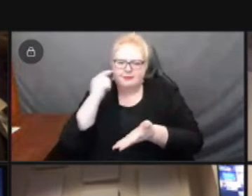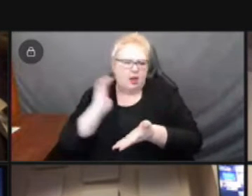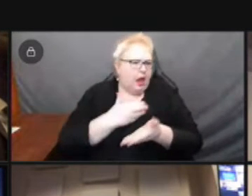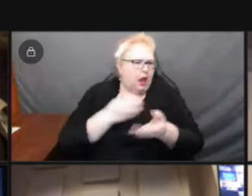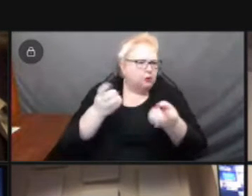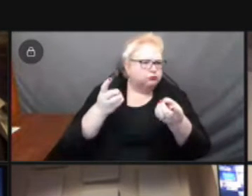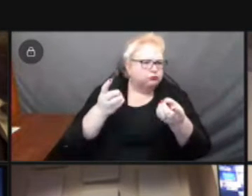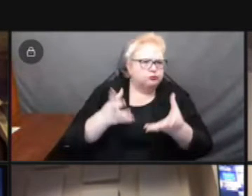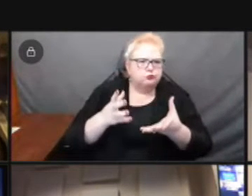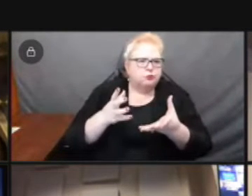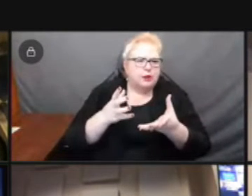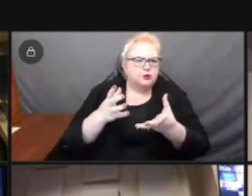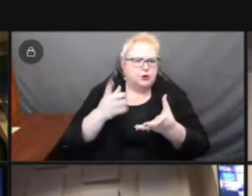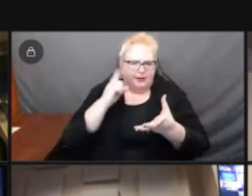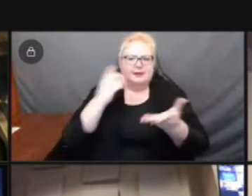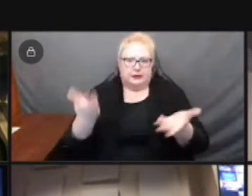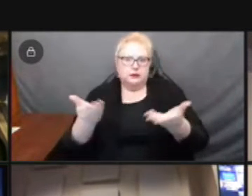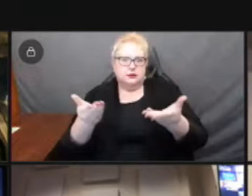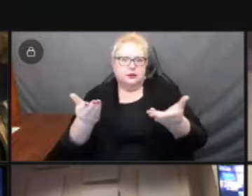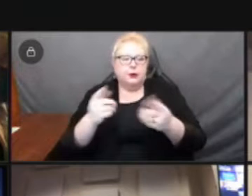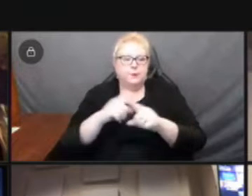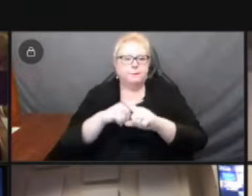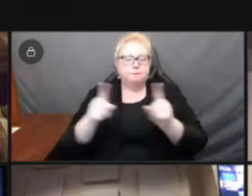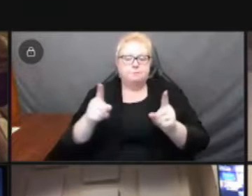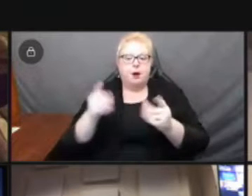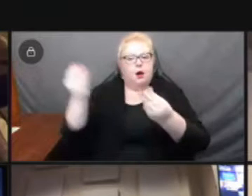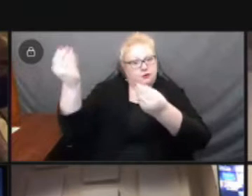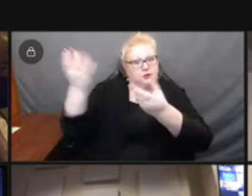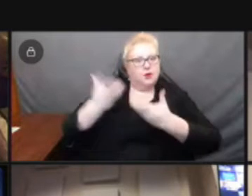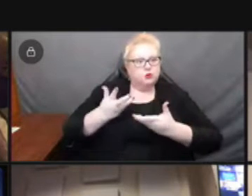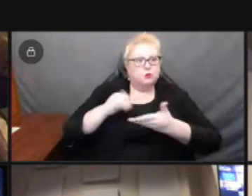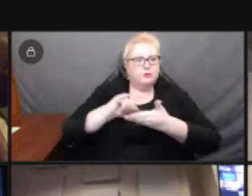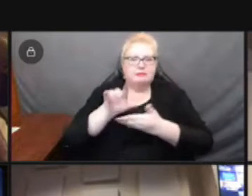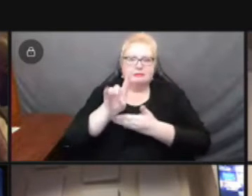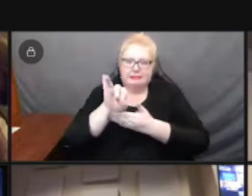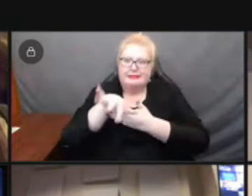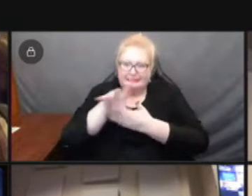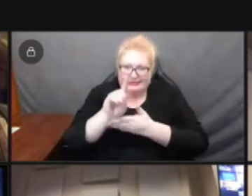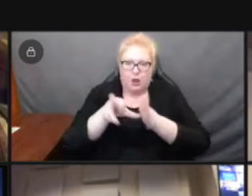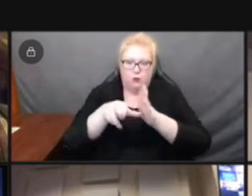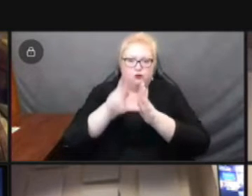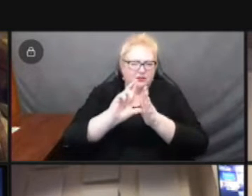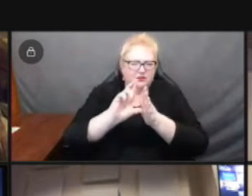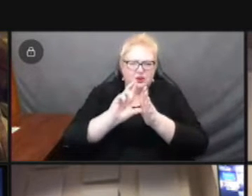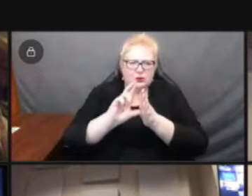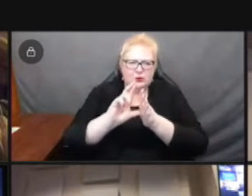here. But I thought I was told that they had done a review.